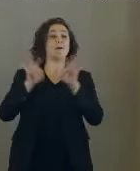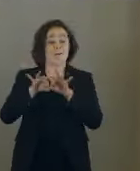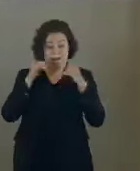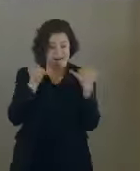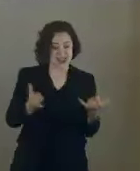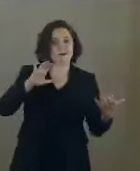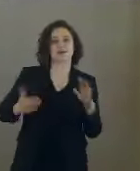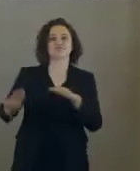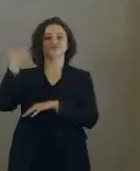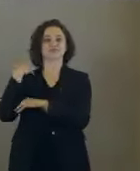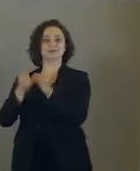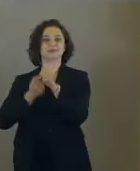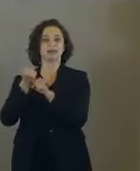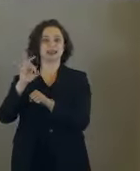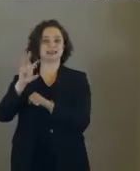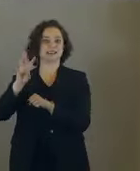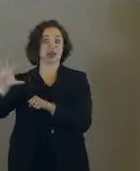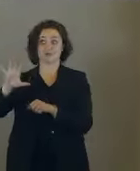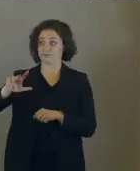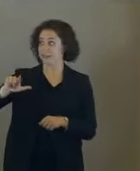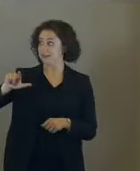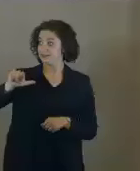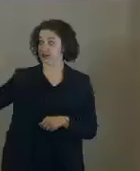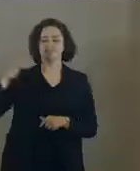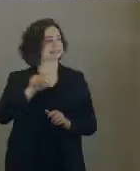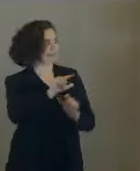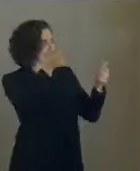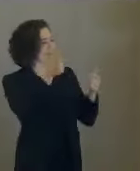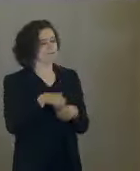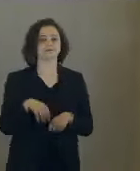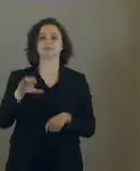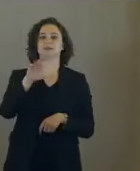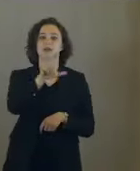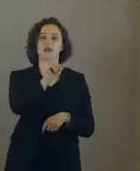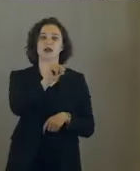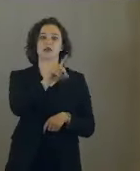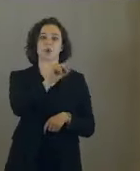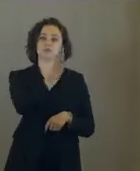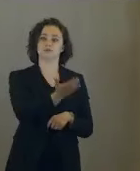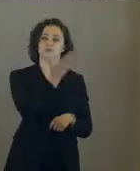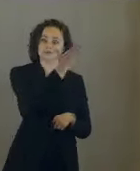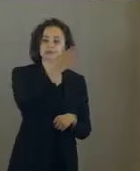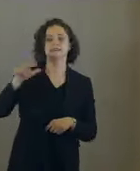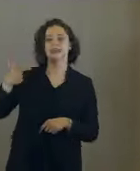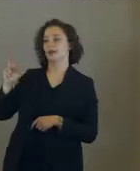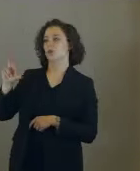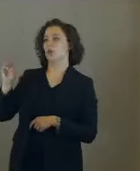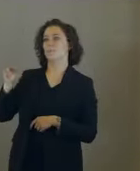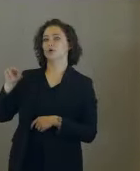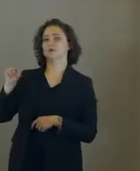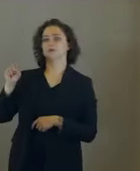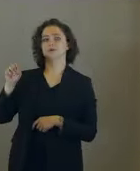1965. Is there a second? Second. Second. Moved by Vice Chair Londo, seconded by Commissioner Roberson